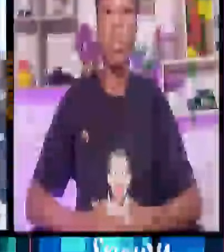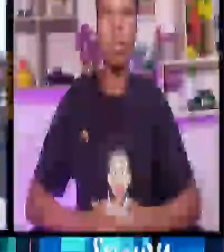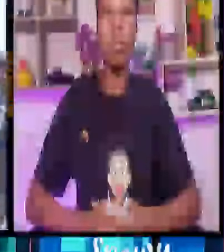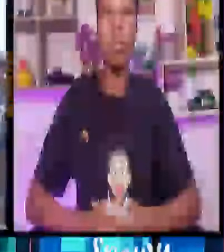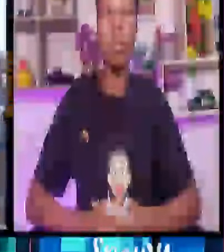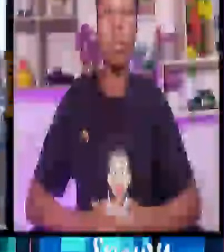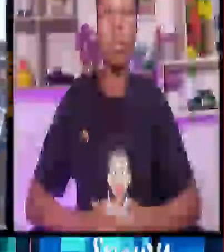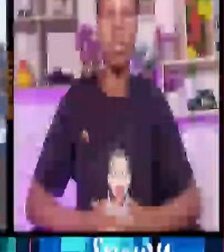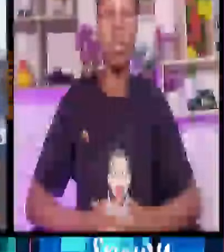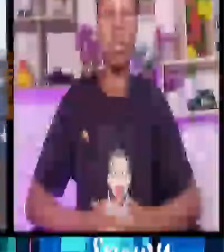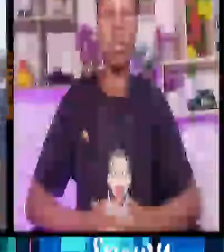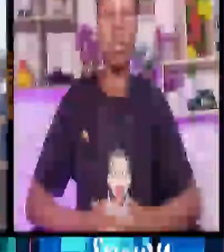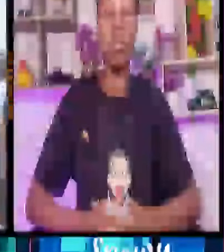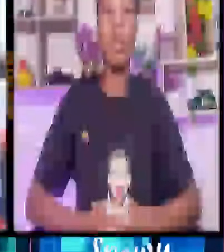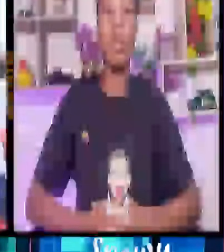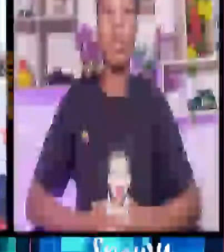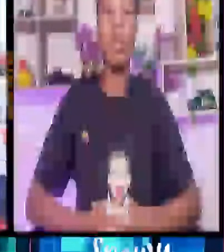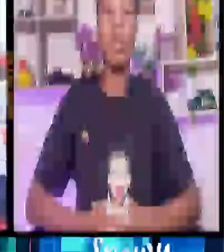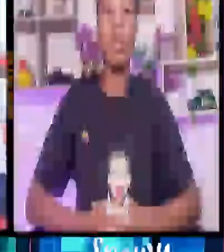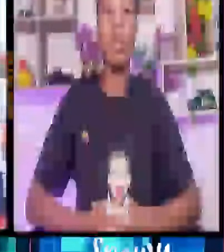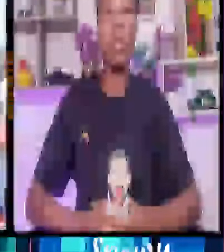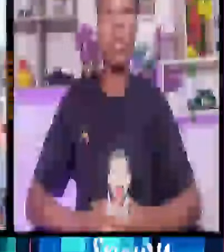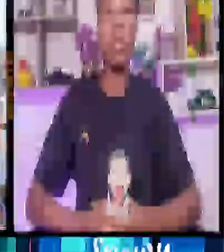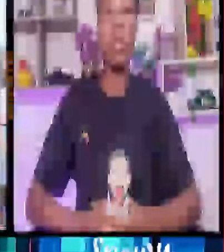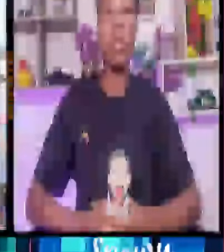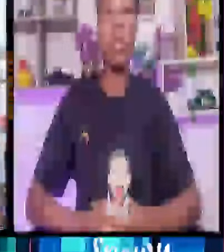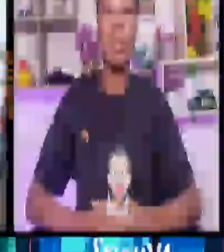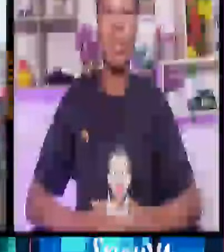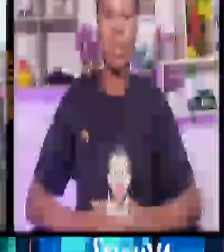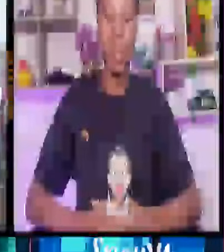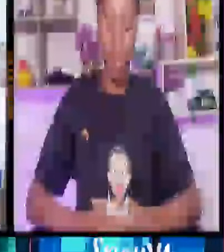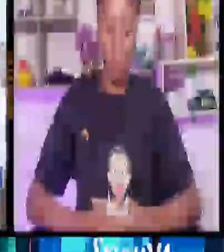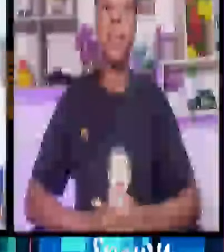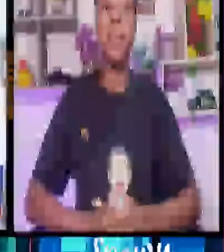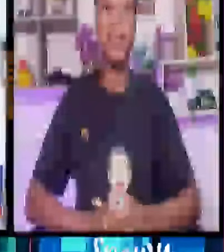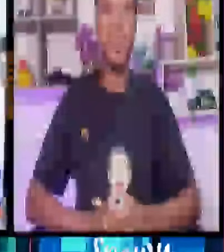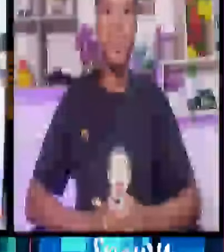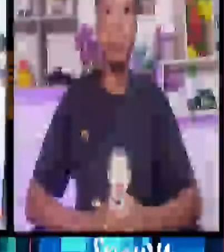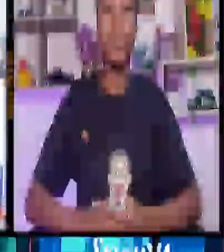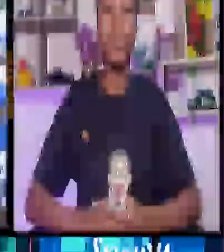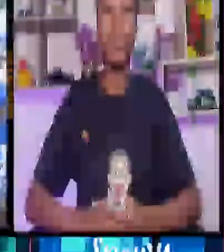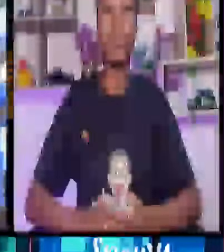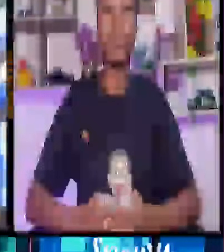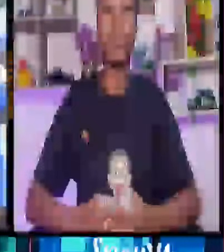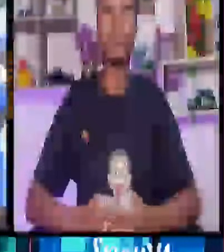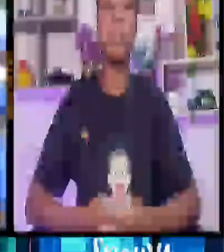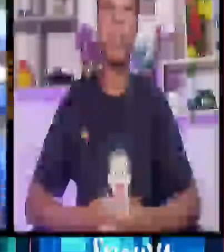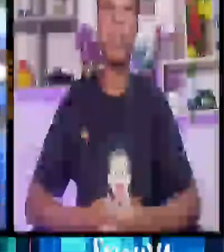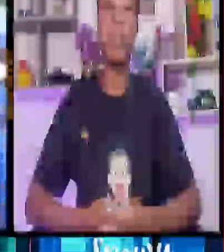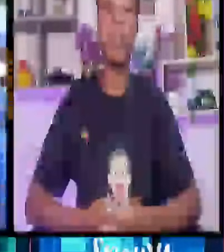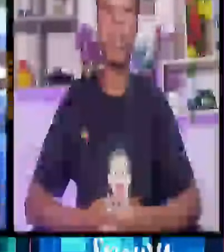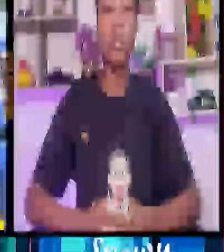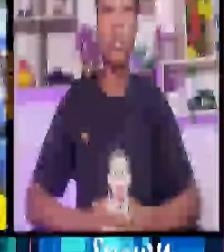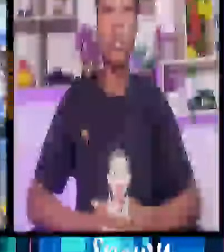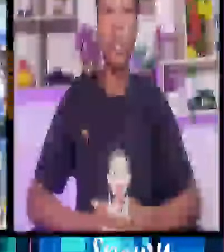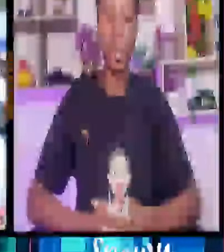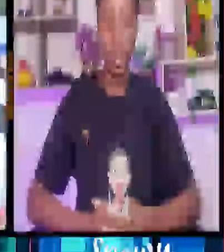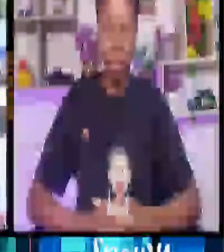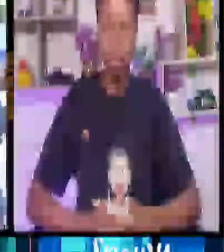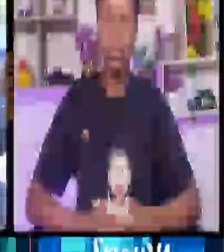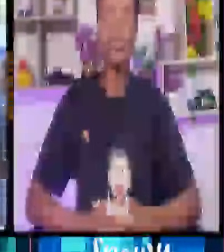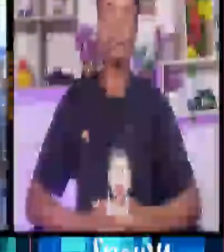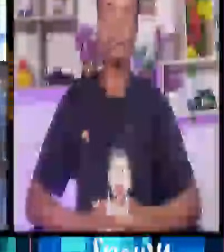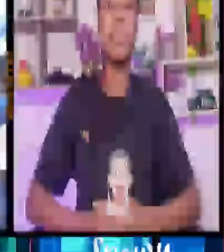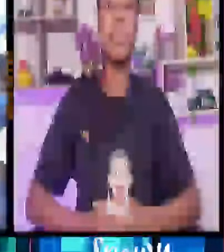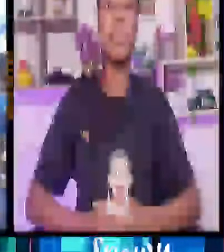June. As we speak, our responsibility as an opposition party is to put the government on its toes. They have introduced Doomsday levy.